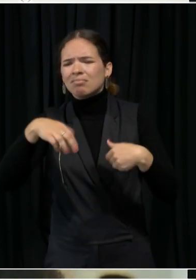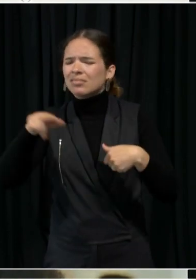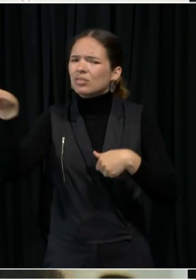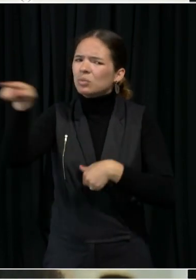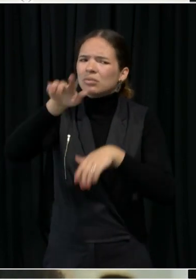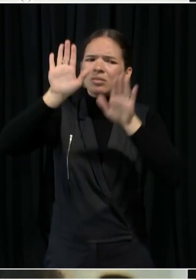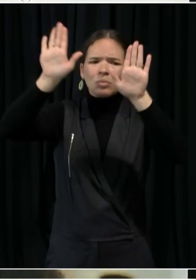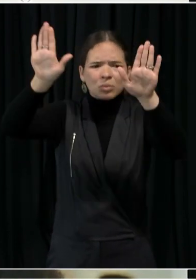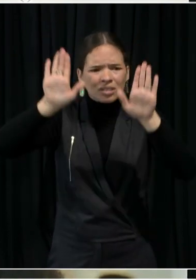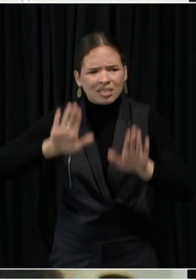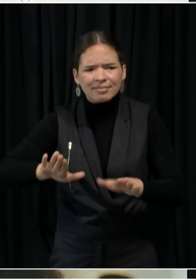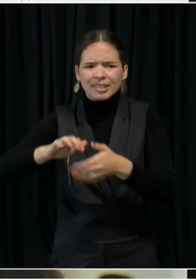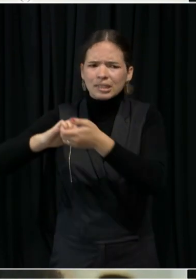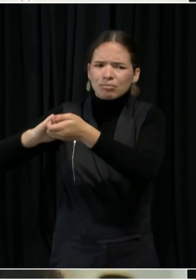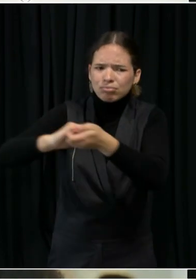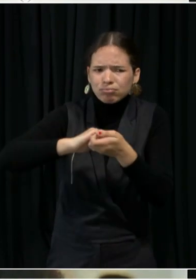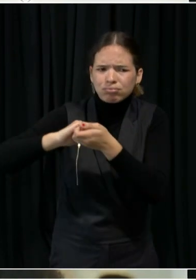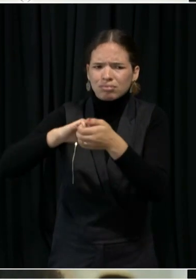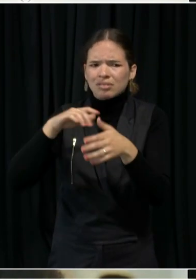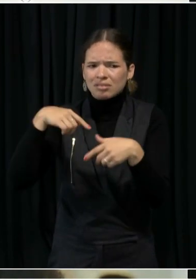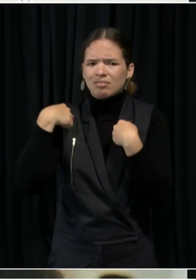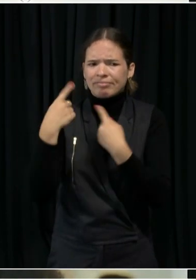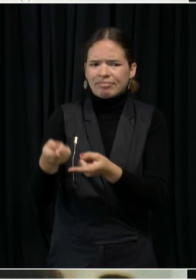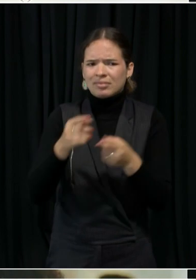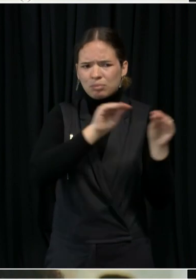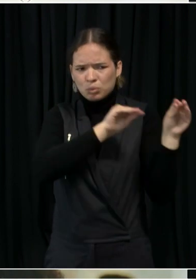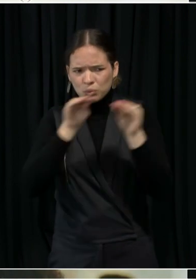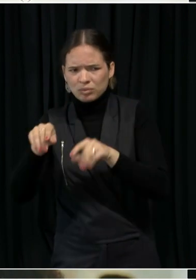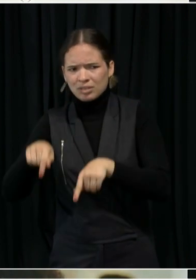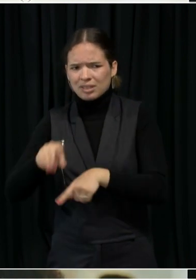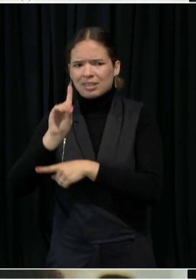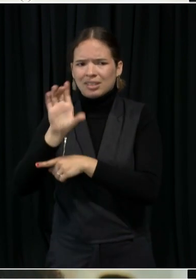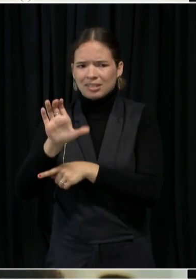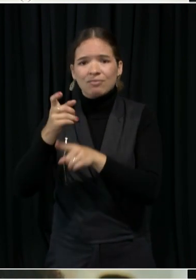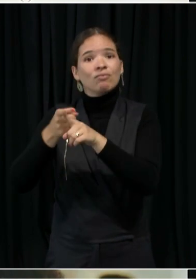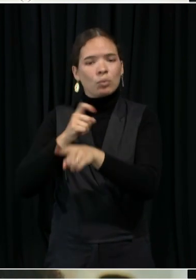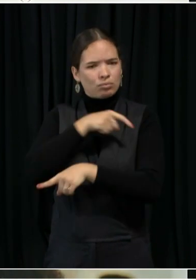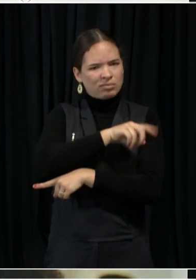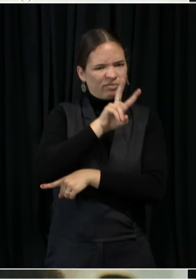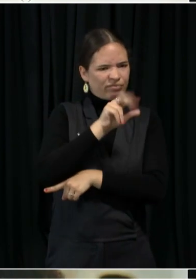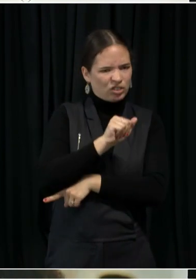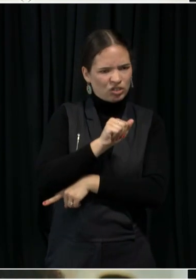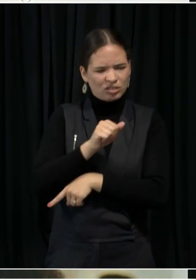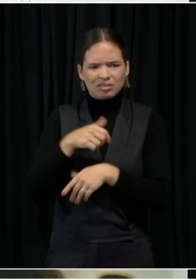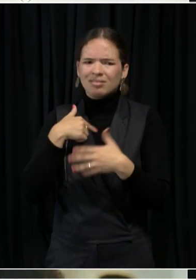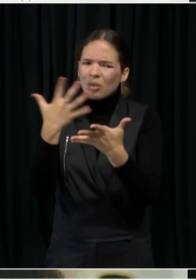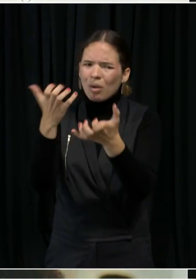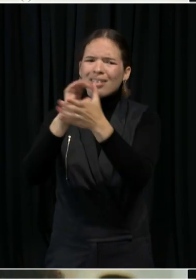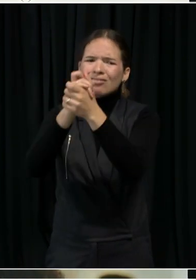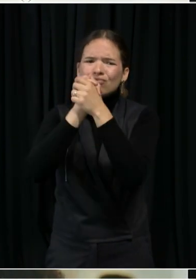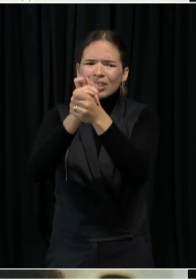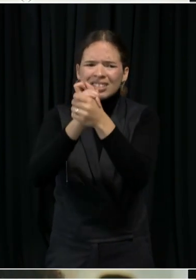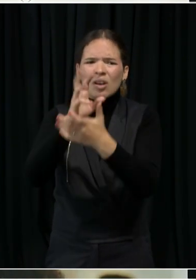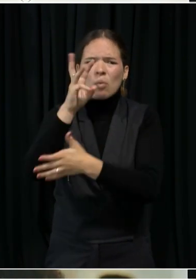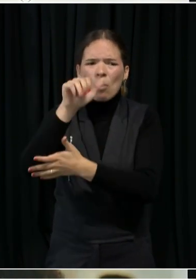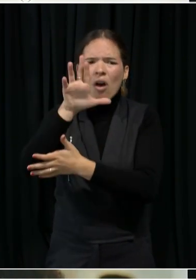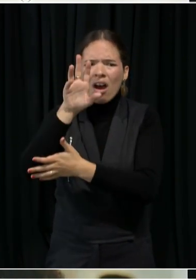with since he came to the District of Columbia from Virginia. How about a big hand for Wayne? Wayne is a great